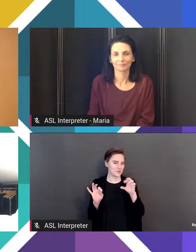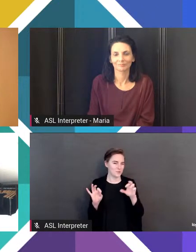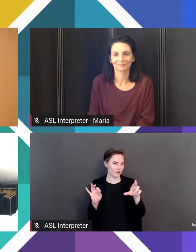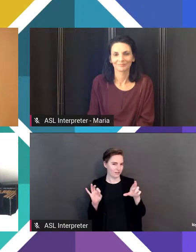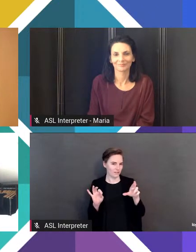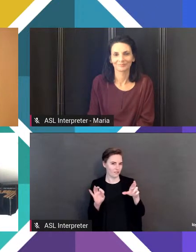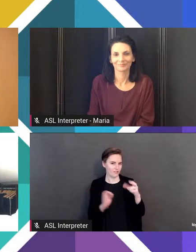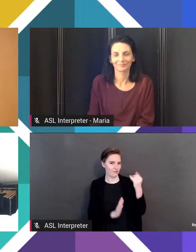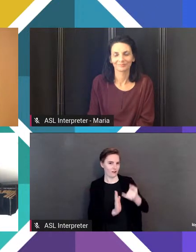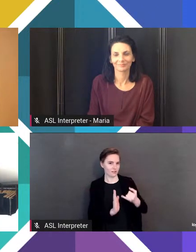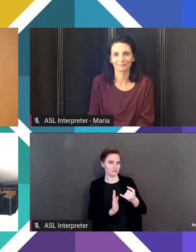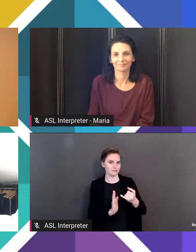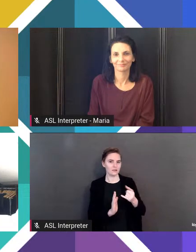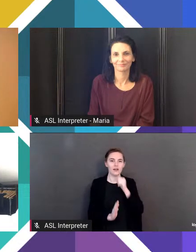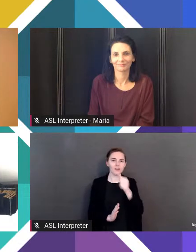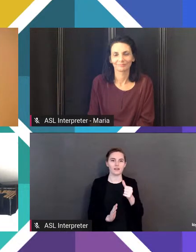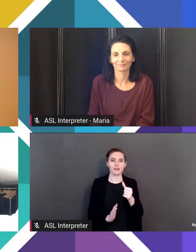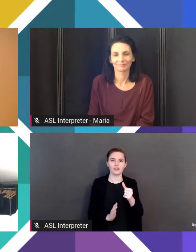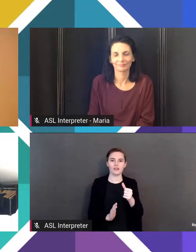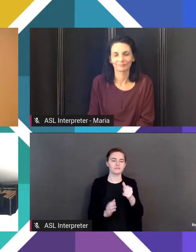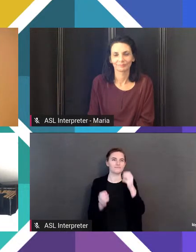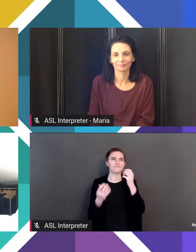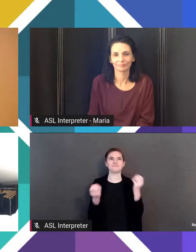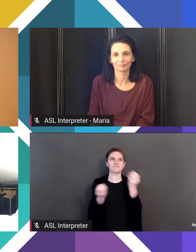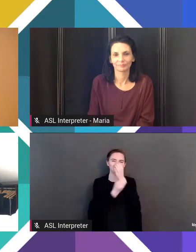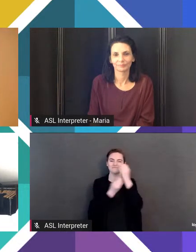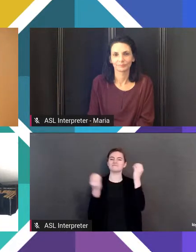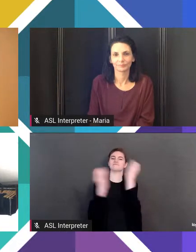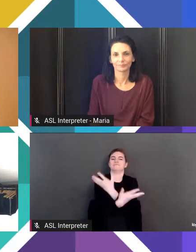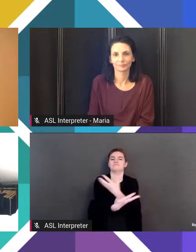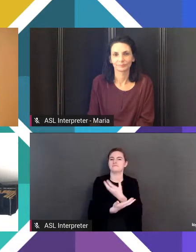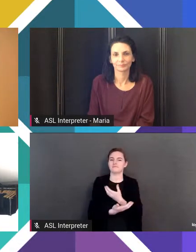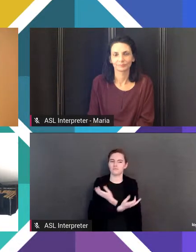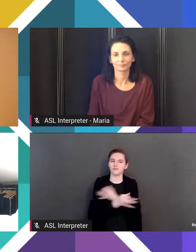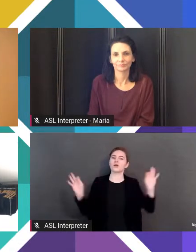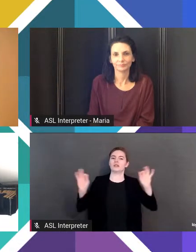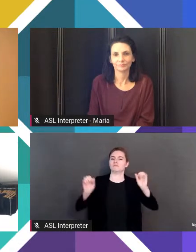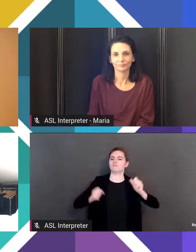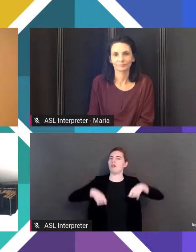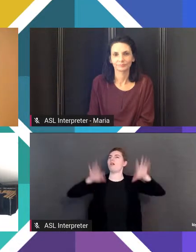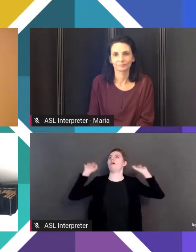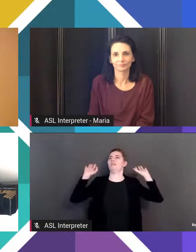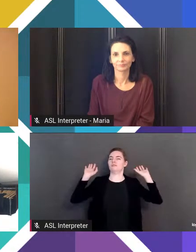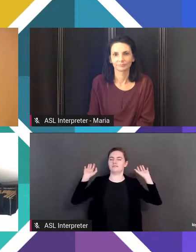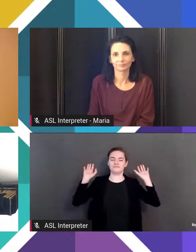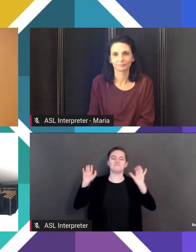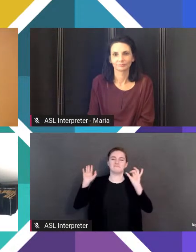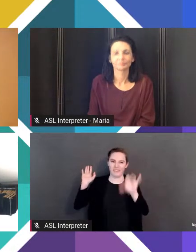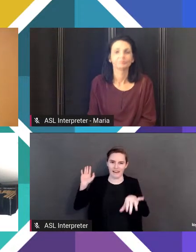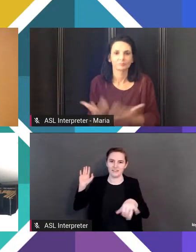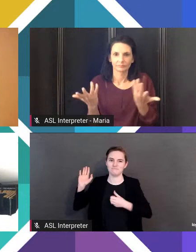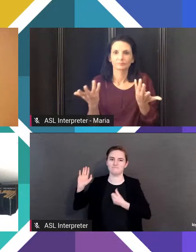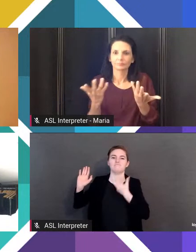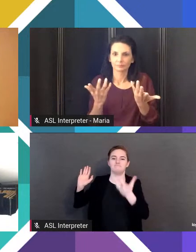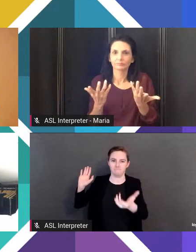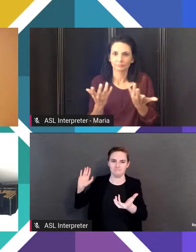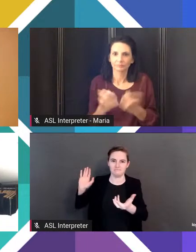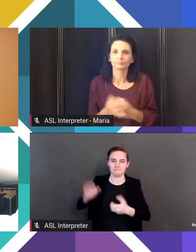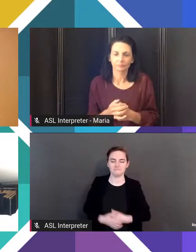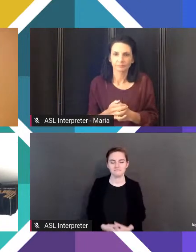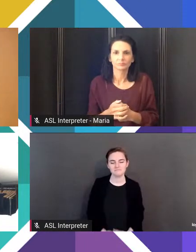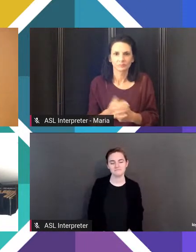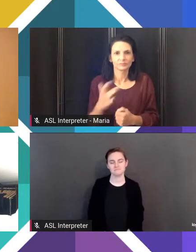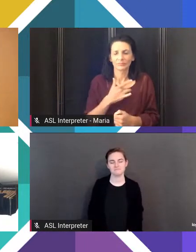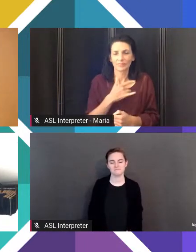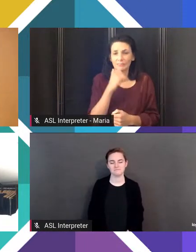being free and just like letting go. So. Well, I feel like this was not one of the questions